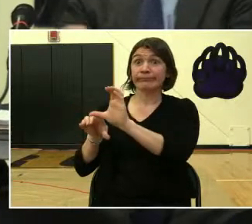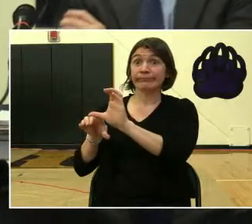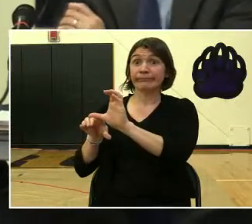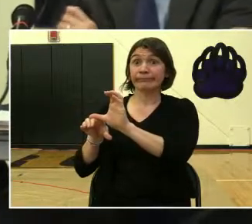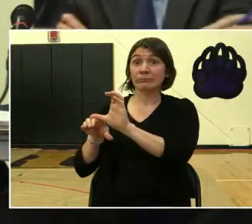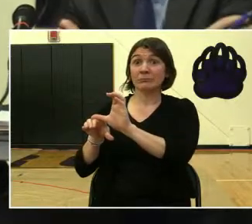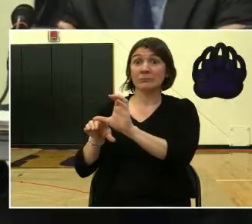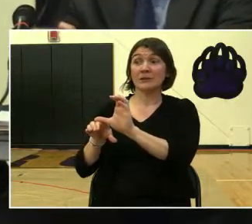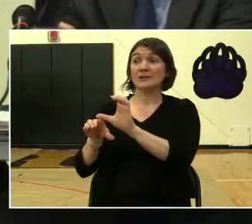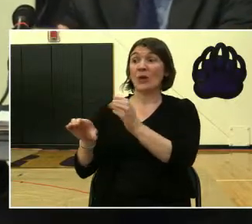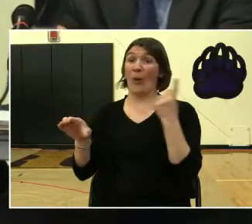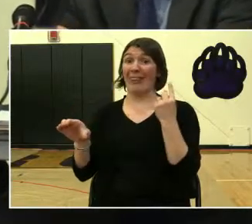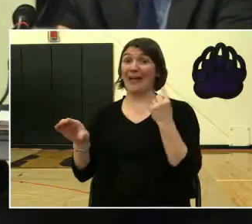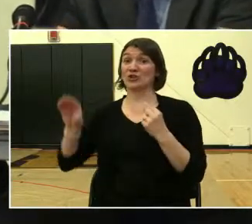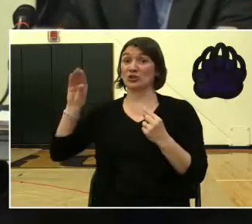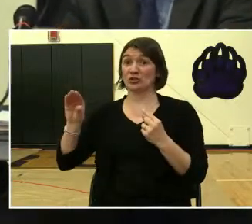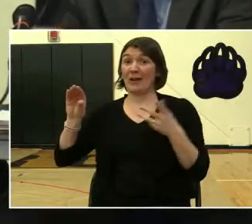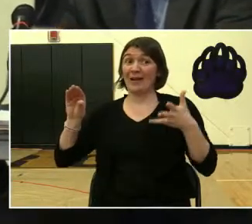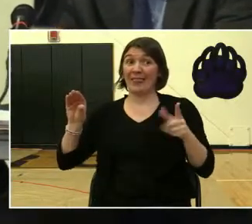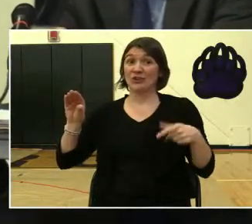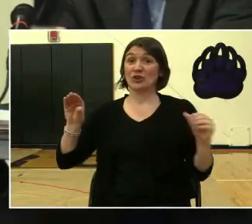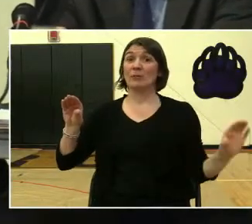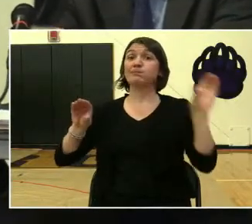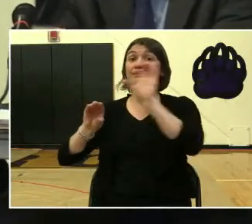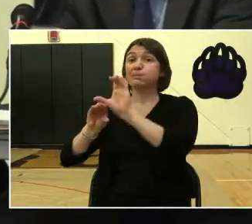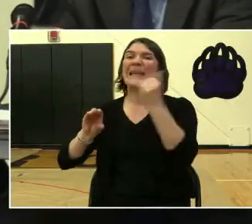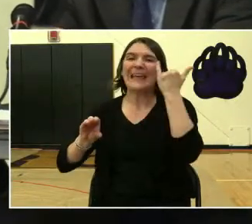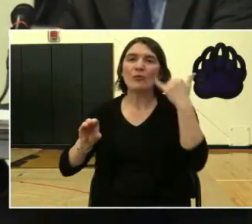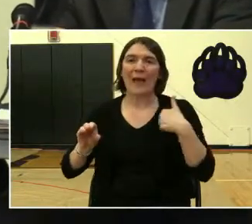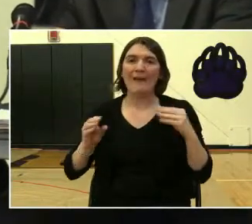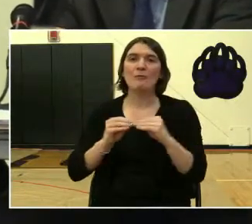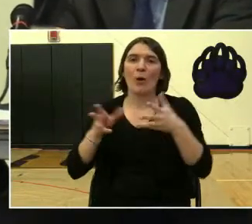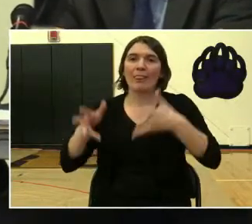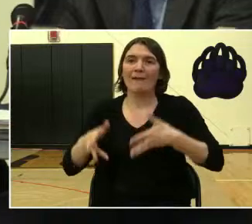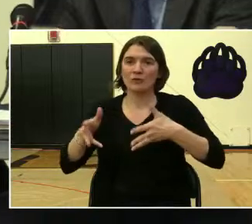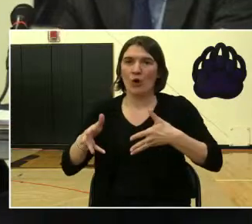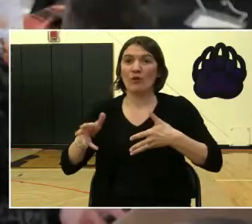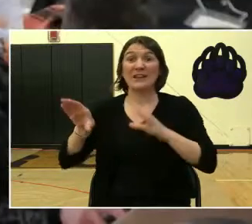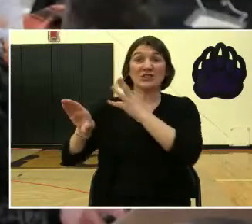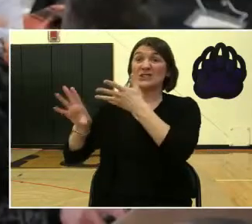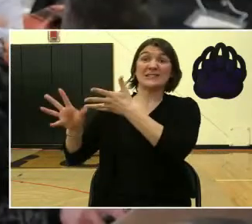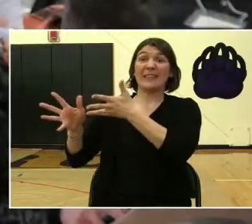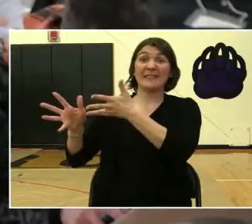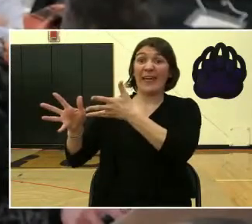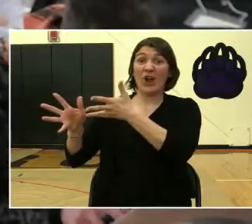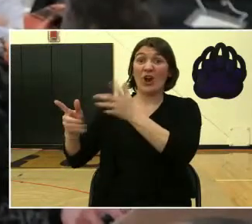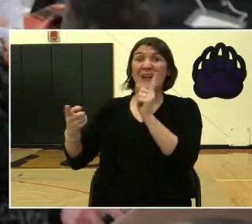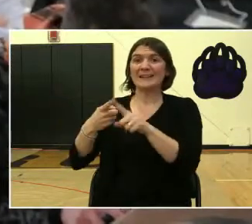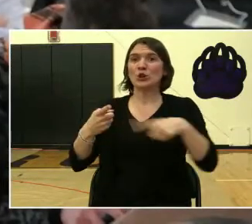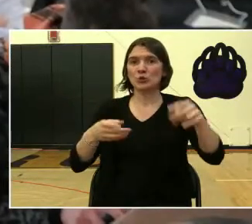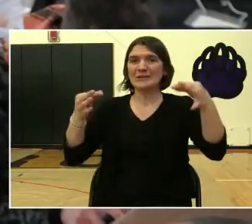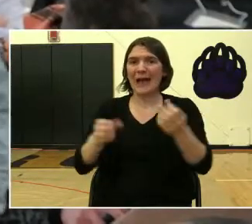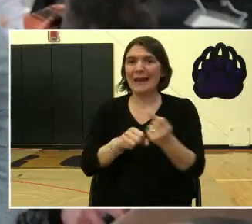came from this next year um if you have it if yeah does that answer the question yes I I think it's I